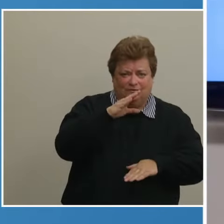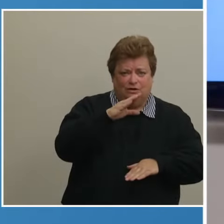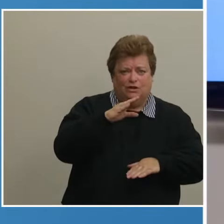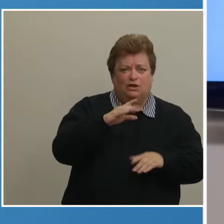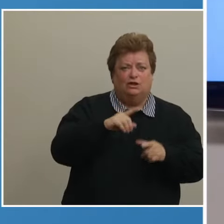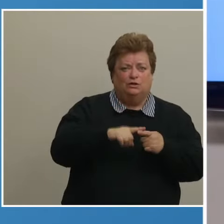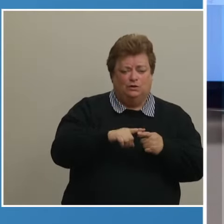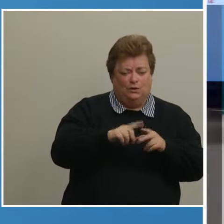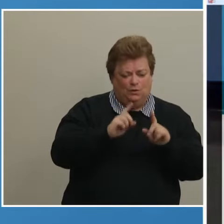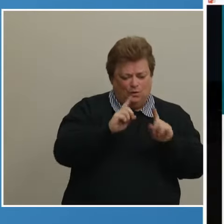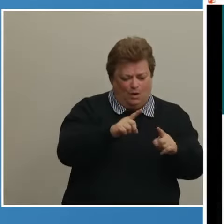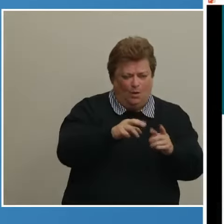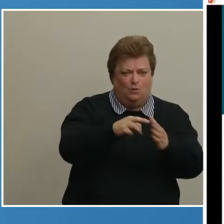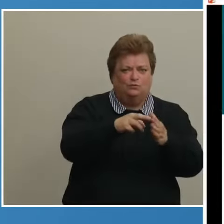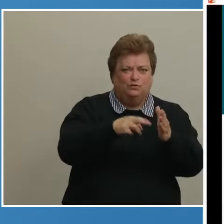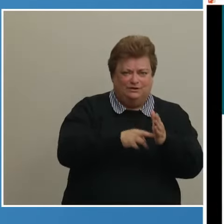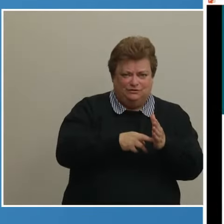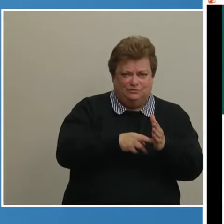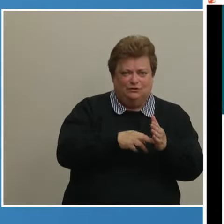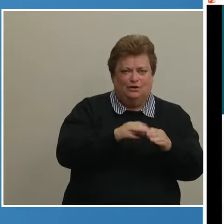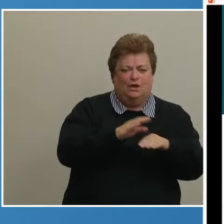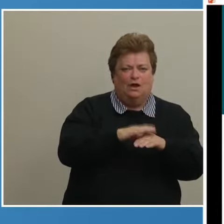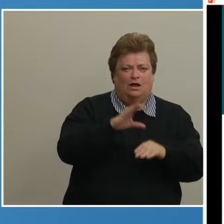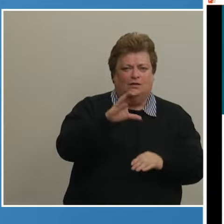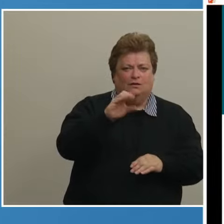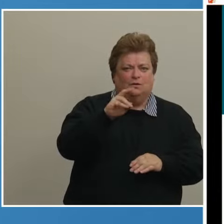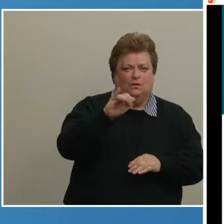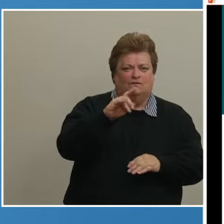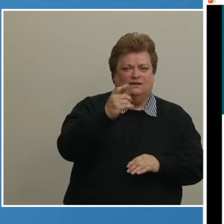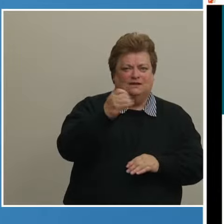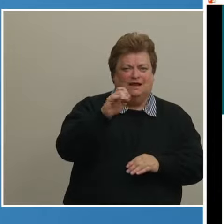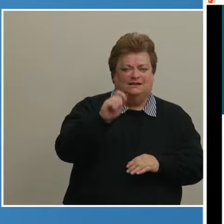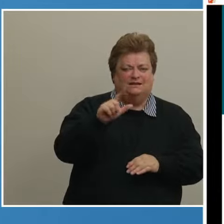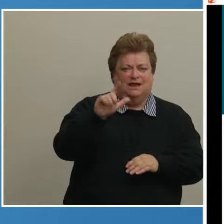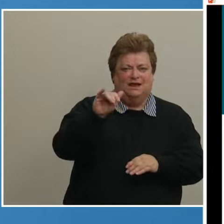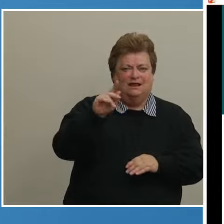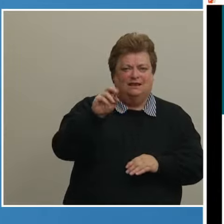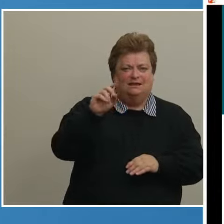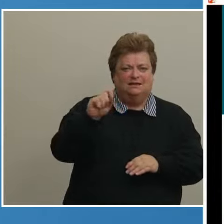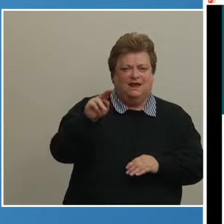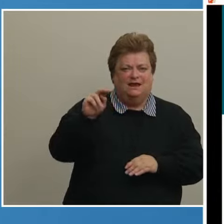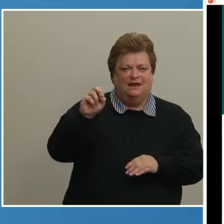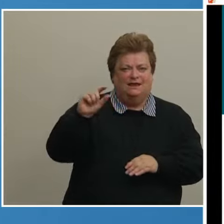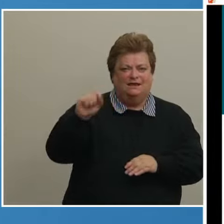to complete our quick and simple registration process at